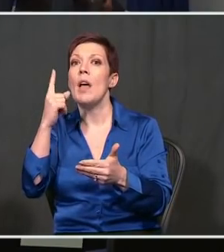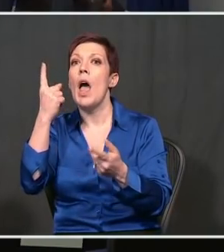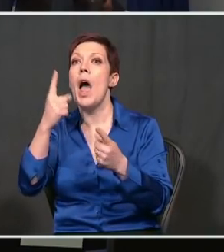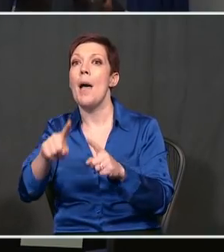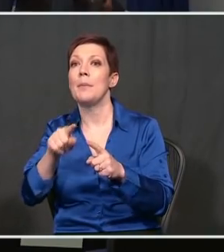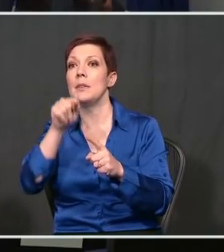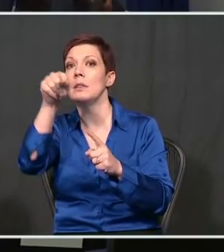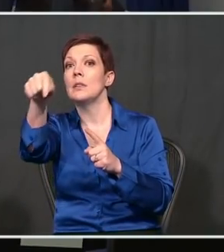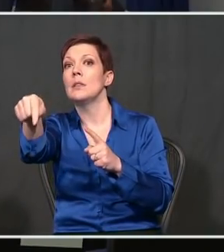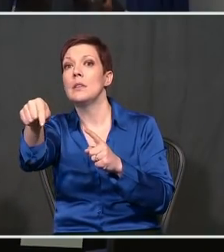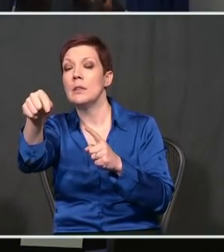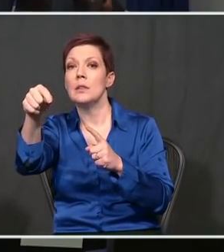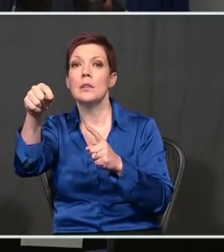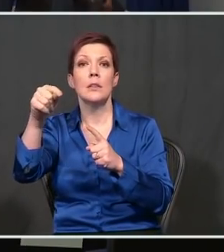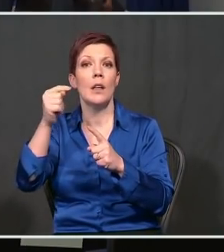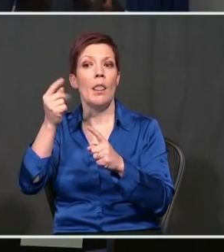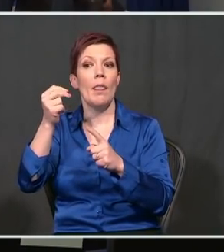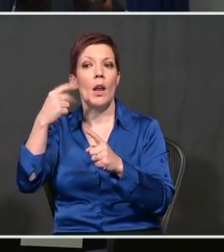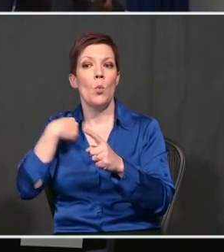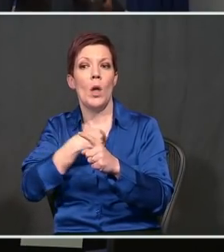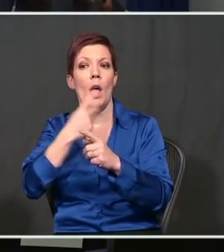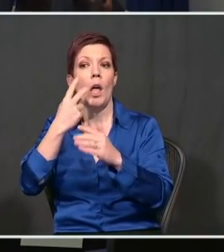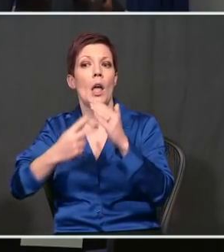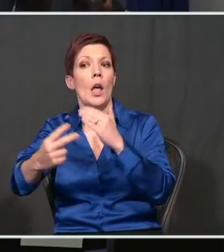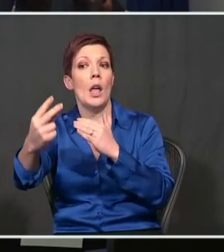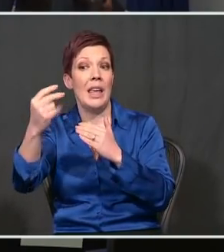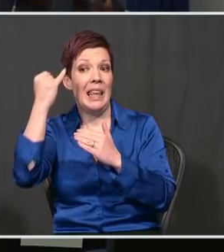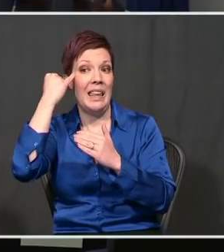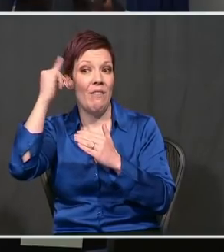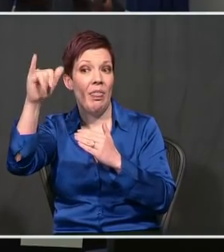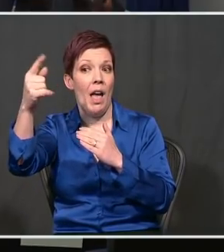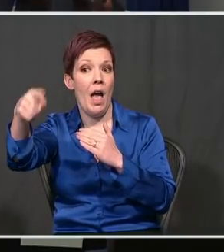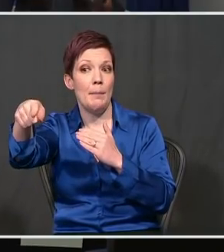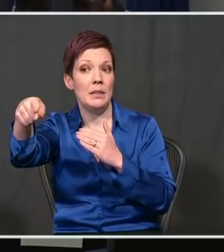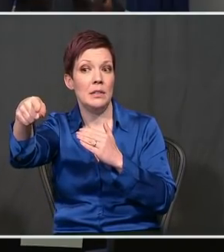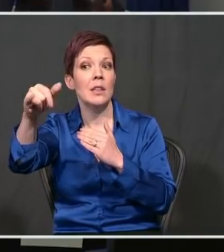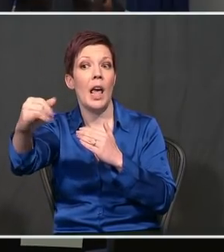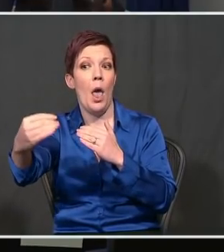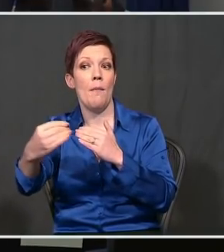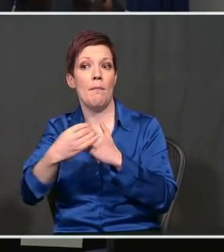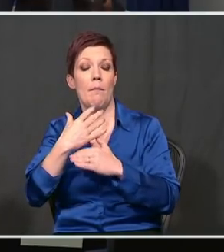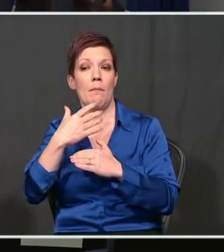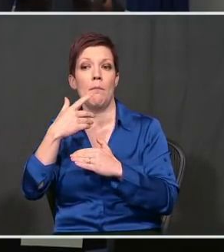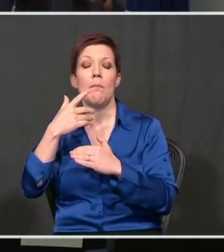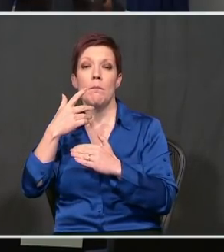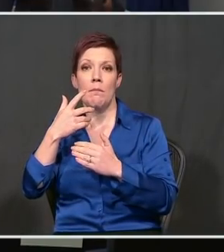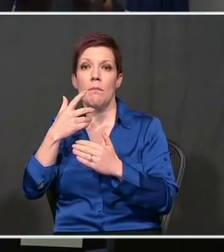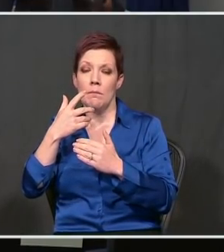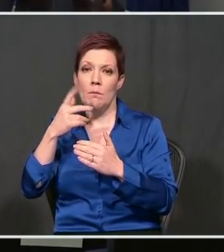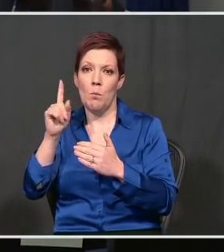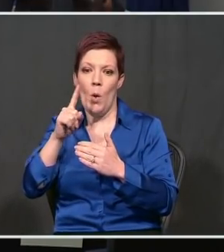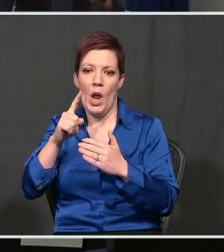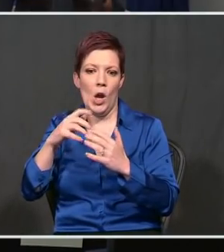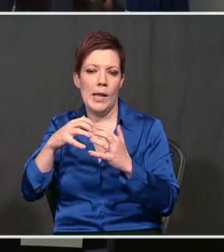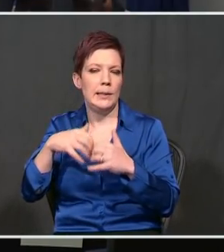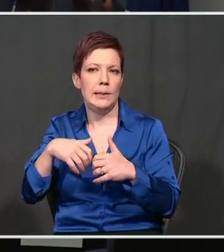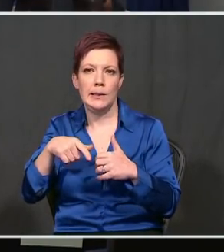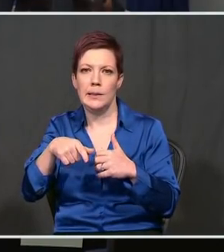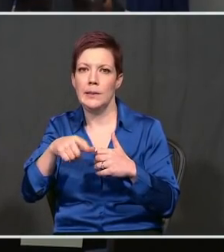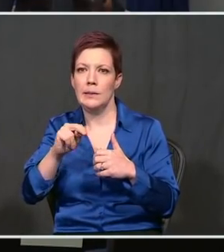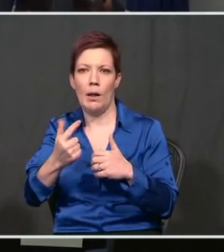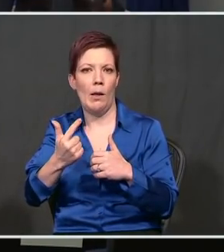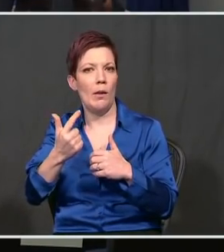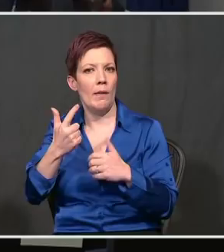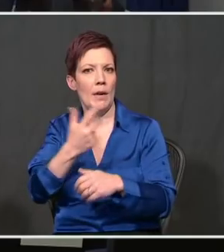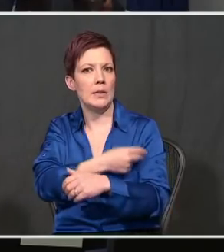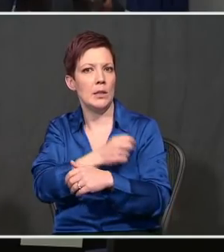occurs. That is a very profound leap forward, an evolutionary leap, if you will, in track and trace technology,